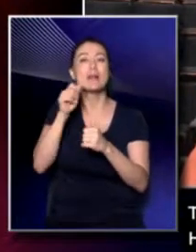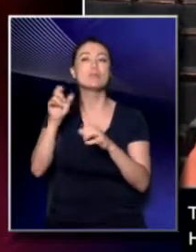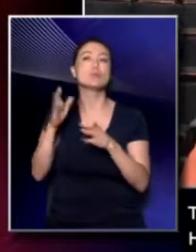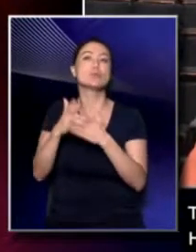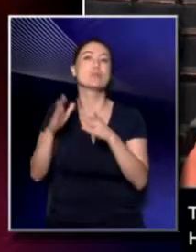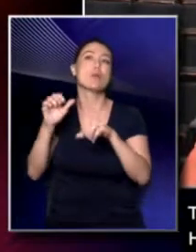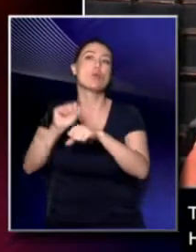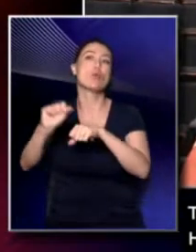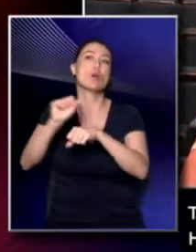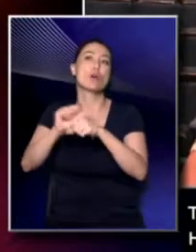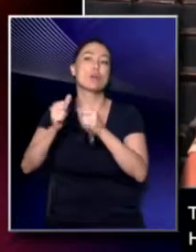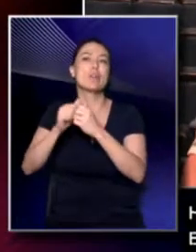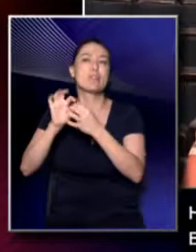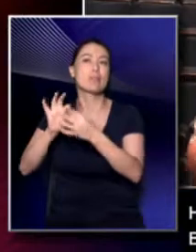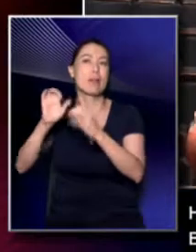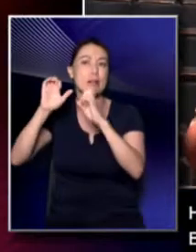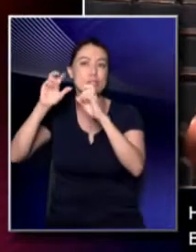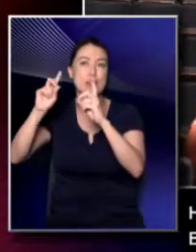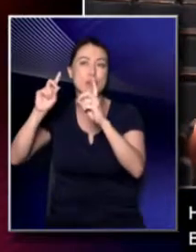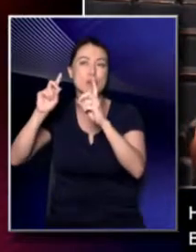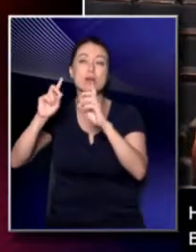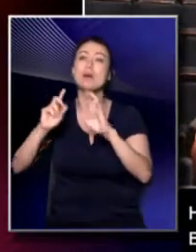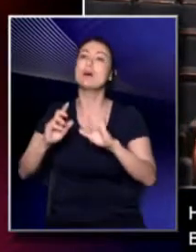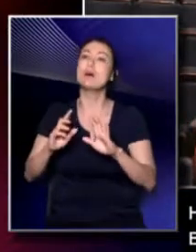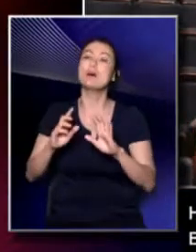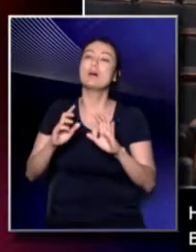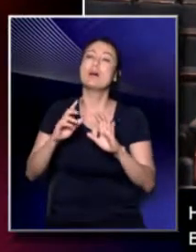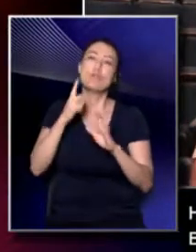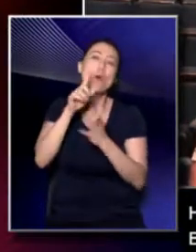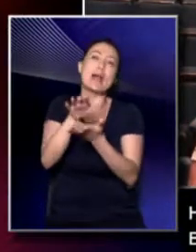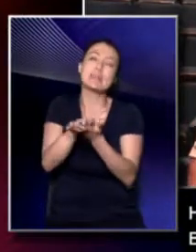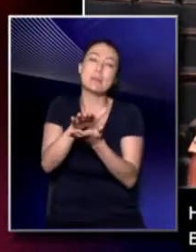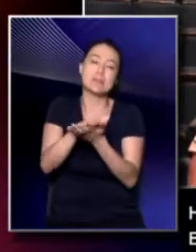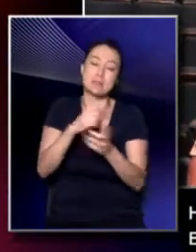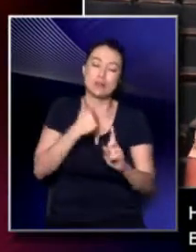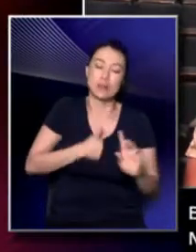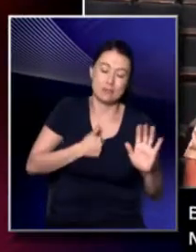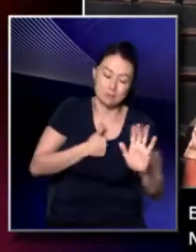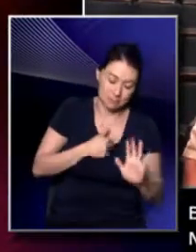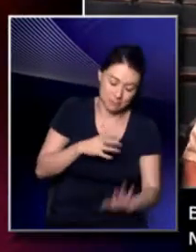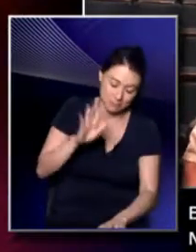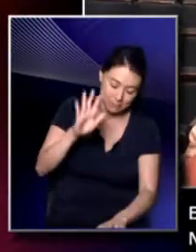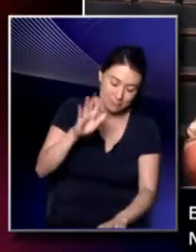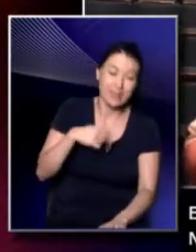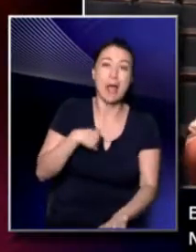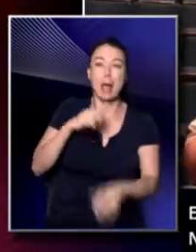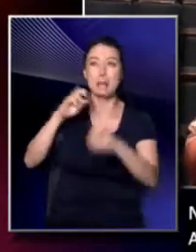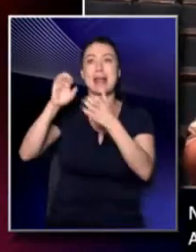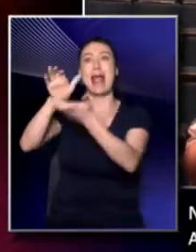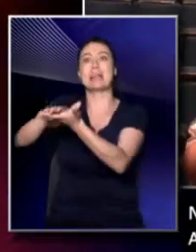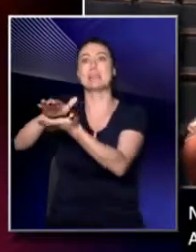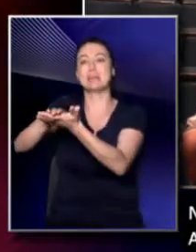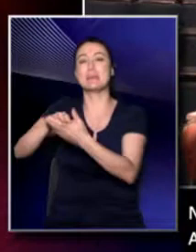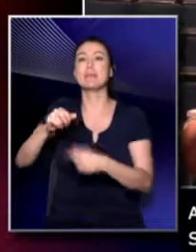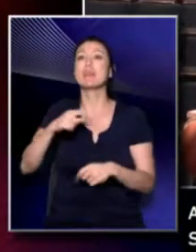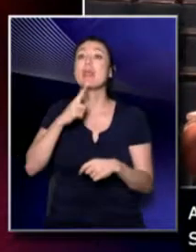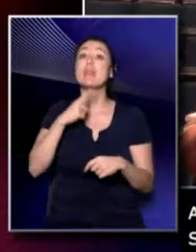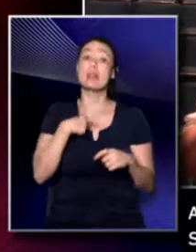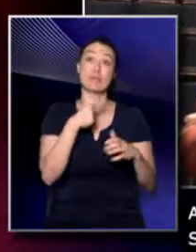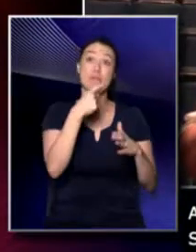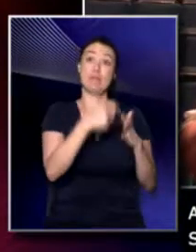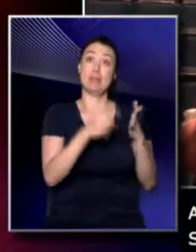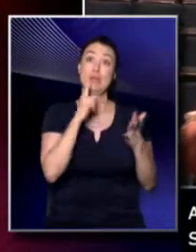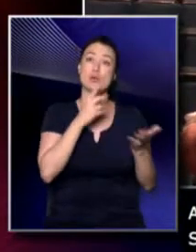of education and what have you. I mean in terms of the academics. Sorry, I didn't mean. And then on the fee for service, it depends